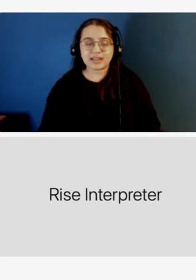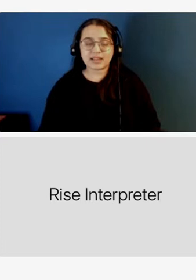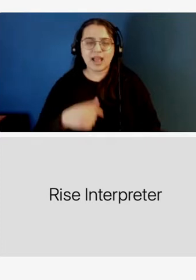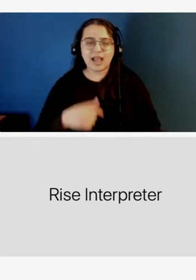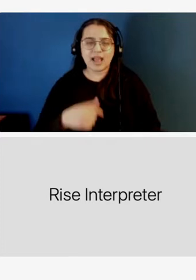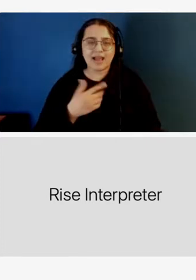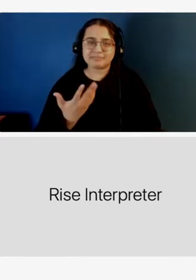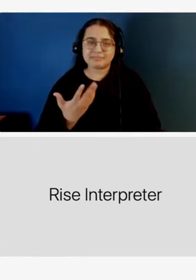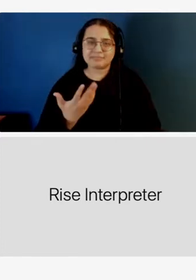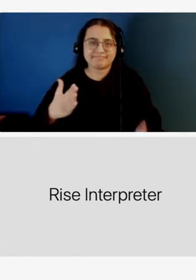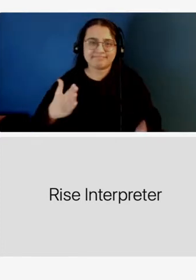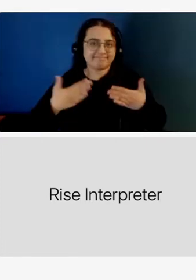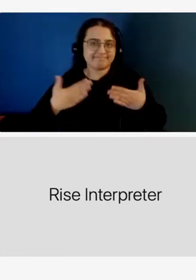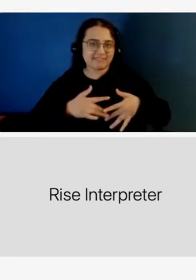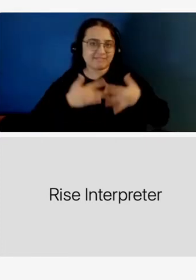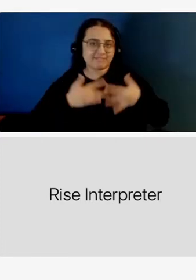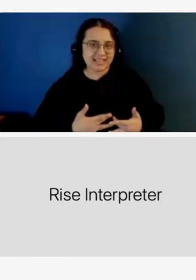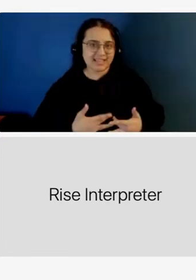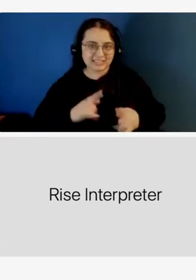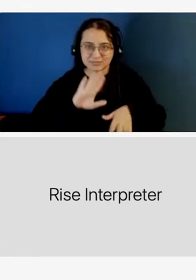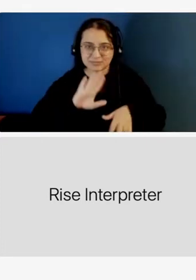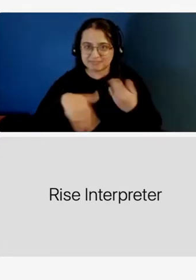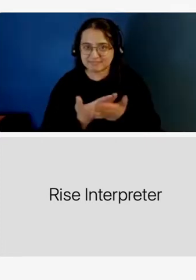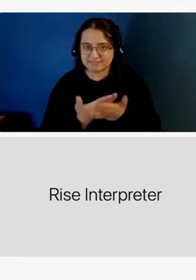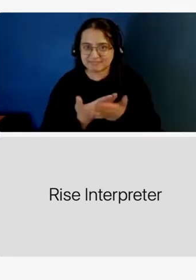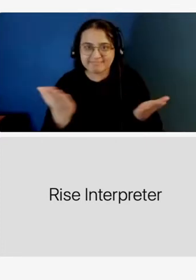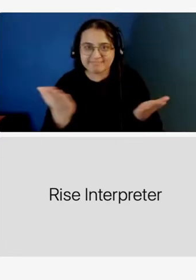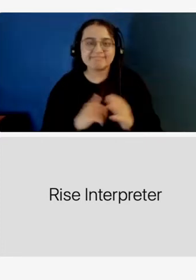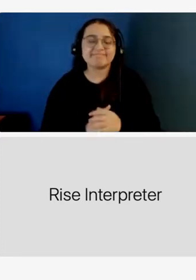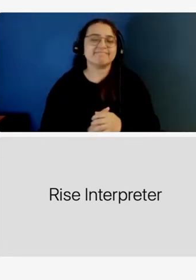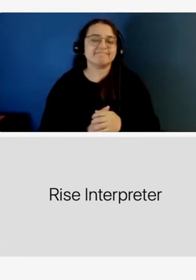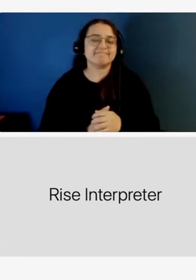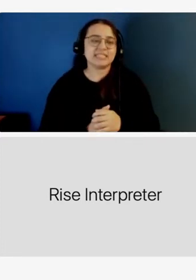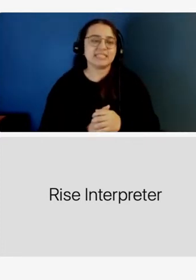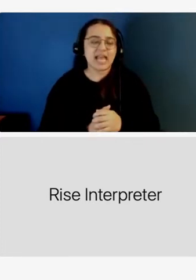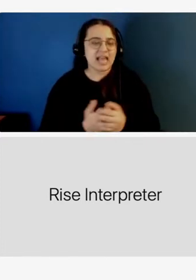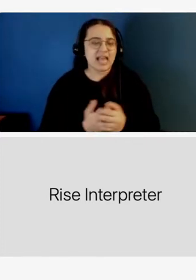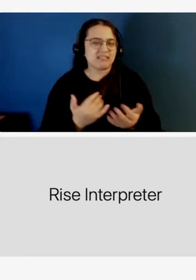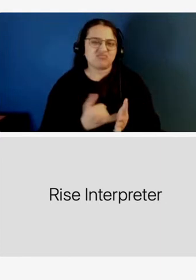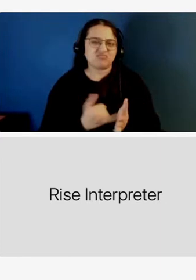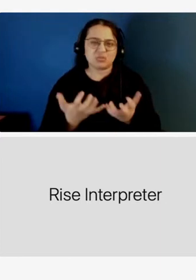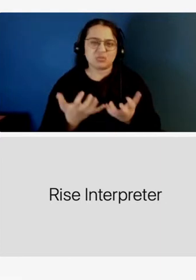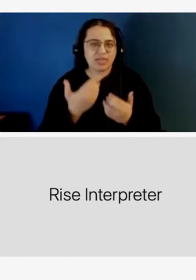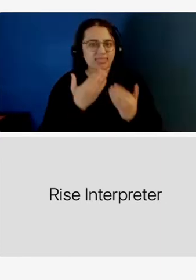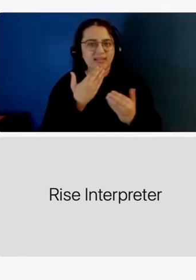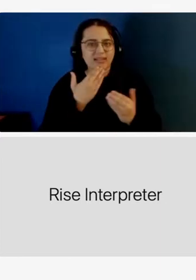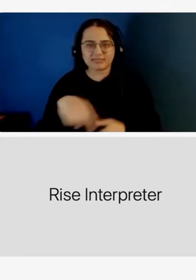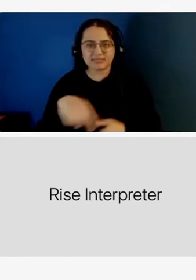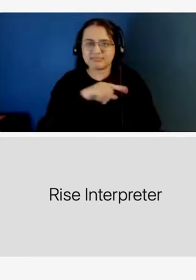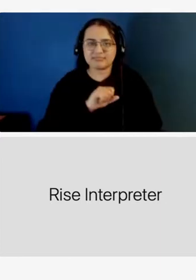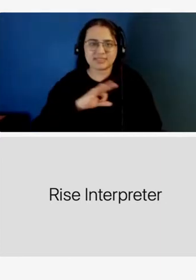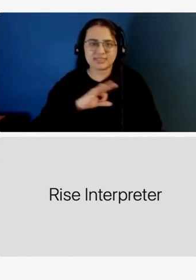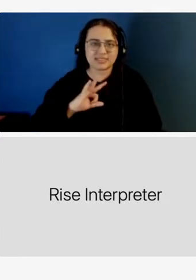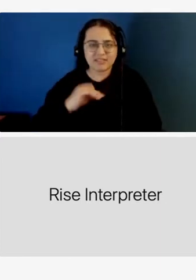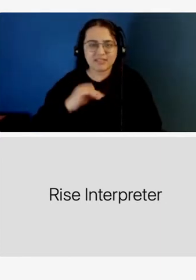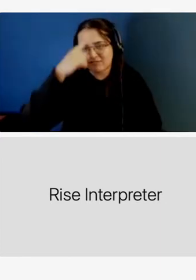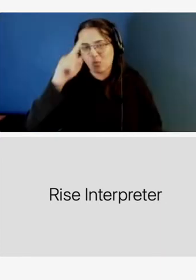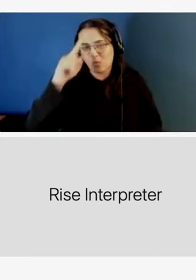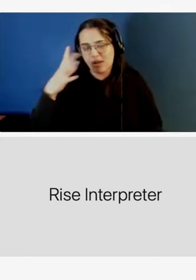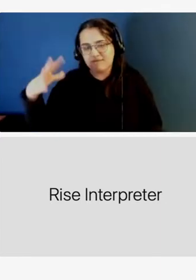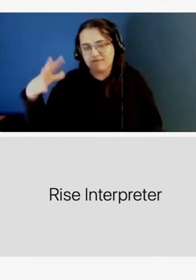everyone. And I just want to thank the staff for involving all the parents, the kids, and